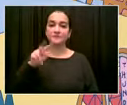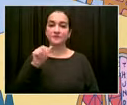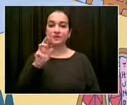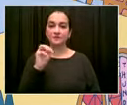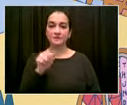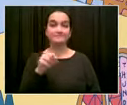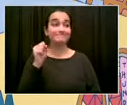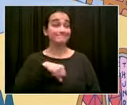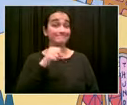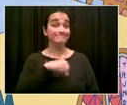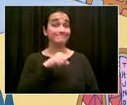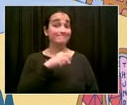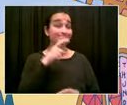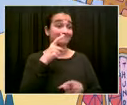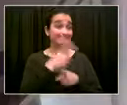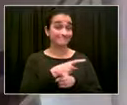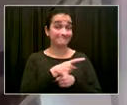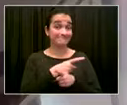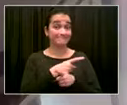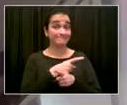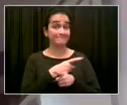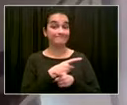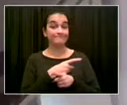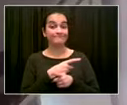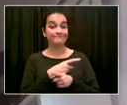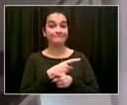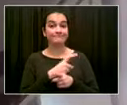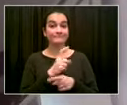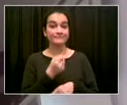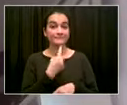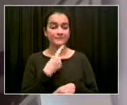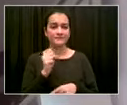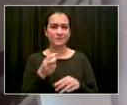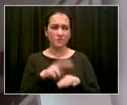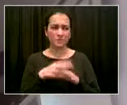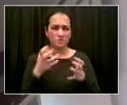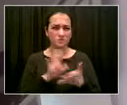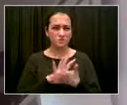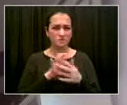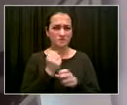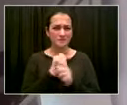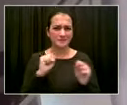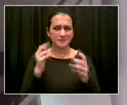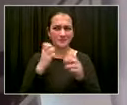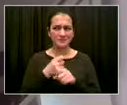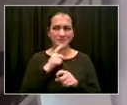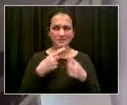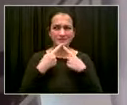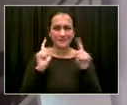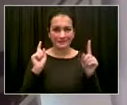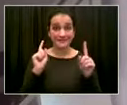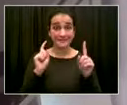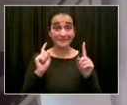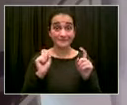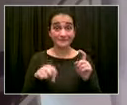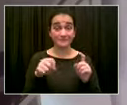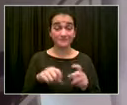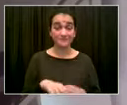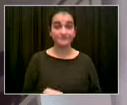all of the health and safety measures that we put in place are in fact working the way they should. And everything we see in monitoring the most